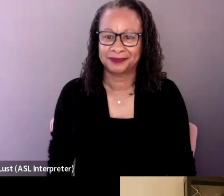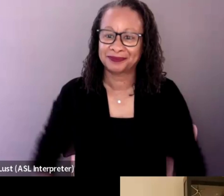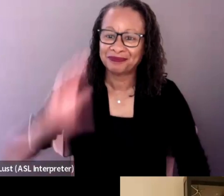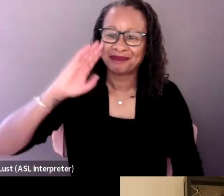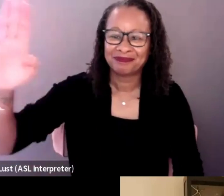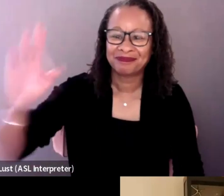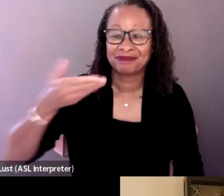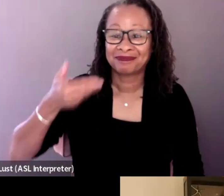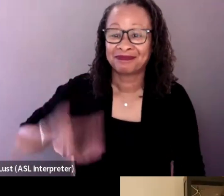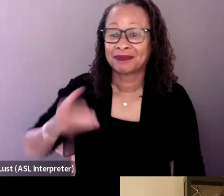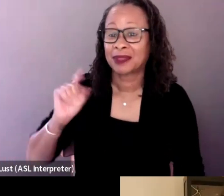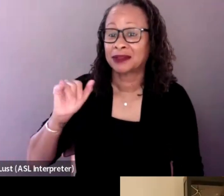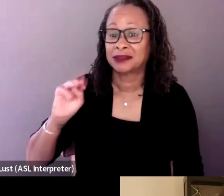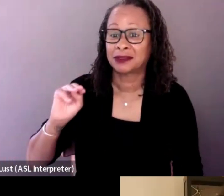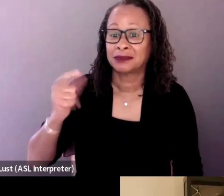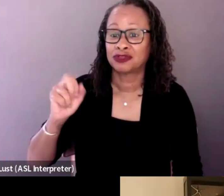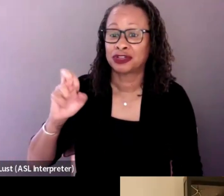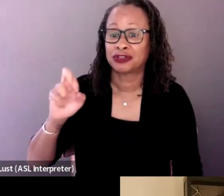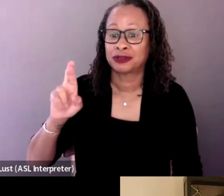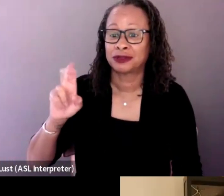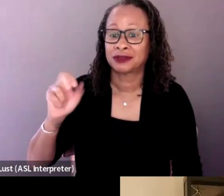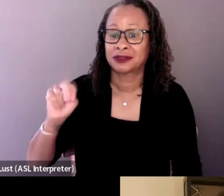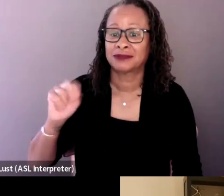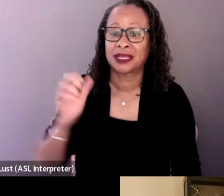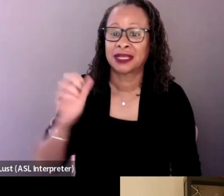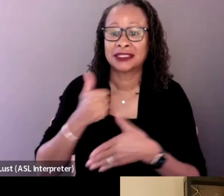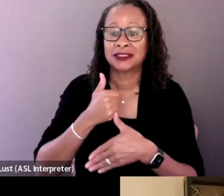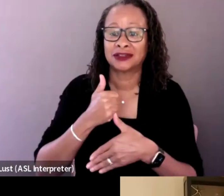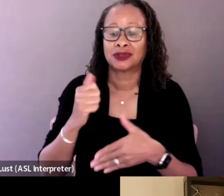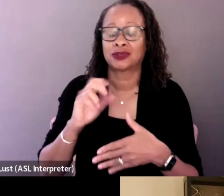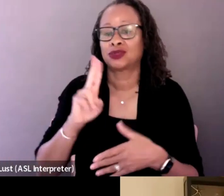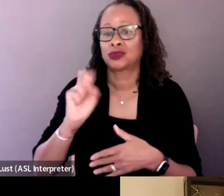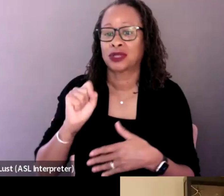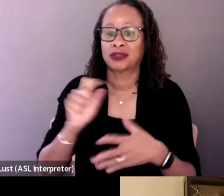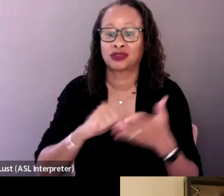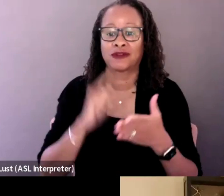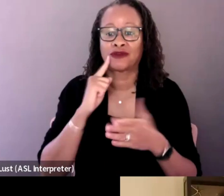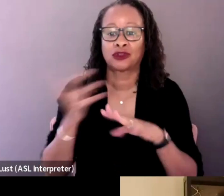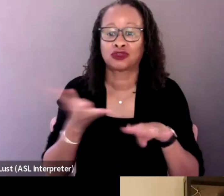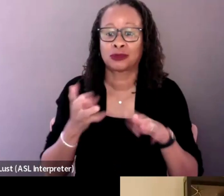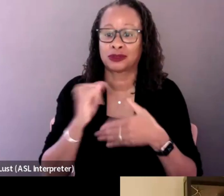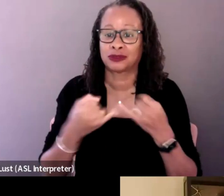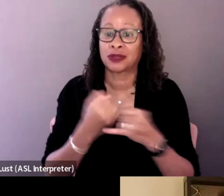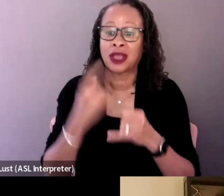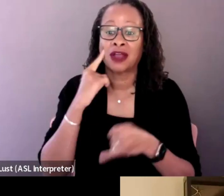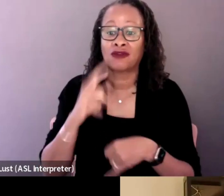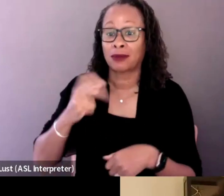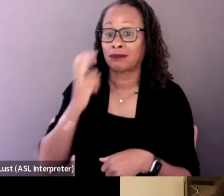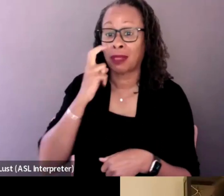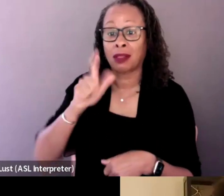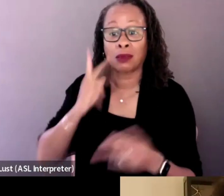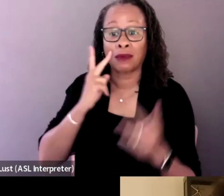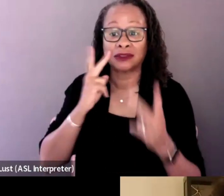Hello, everyone. My name is Tim Grierson. I am the senior U.S. critic for Screen International. For our blind and low vision attendees, I'm